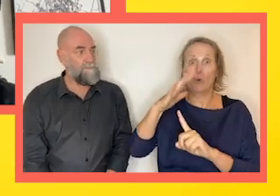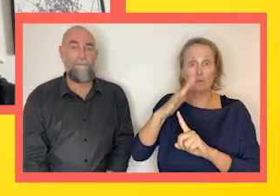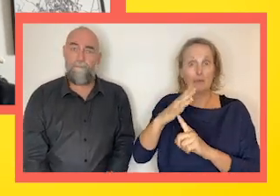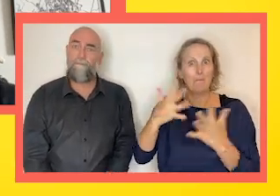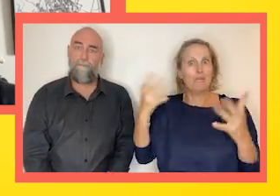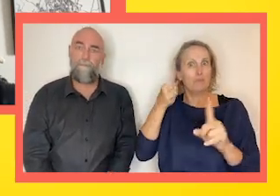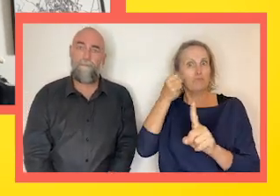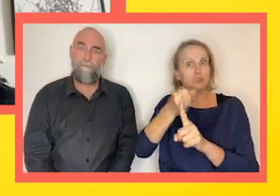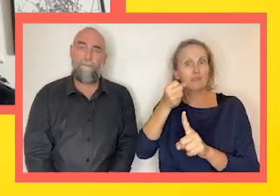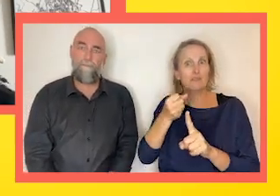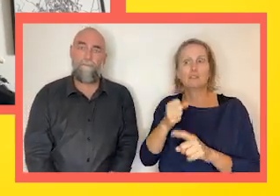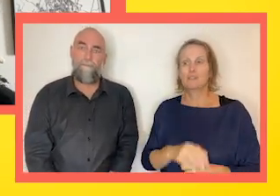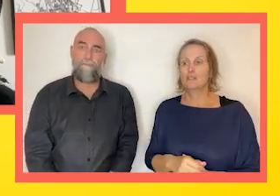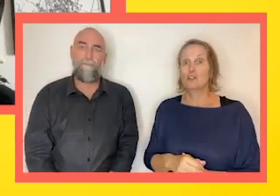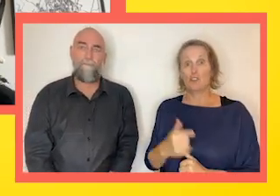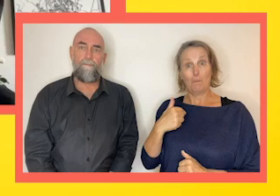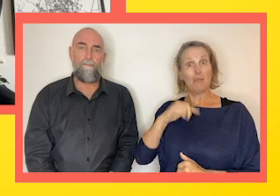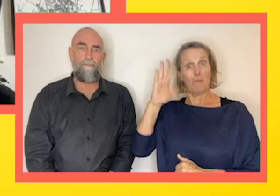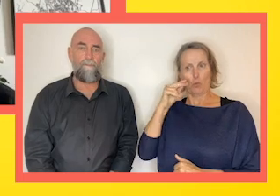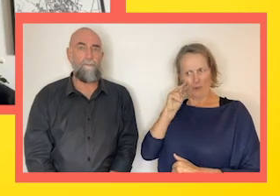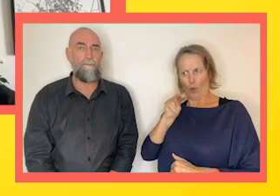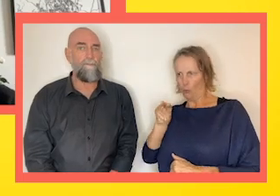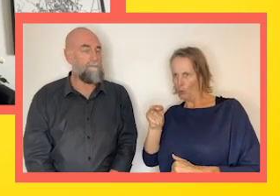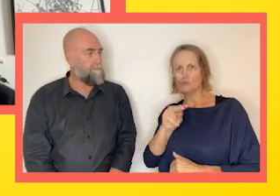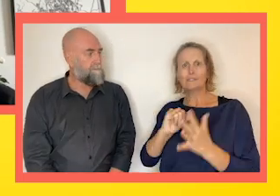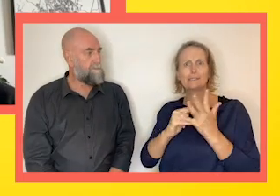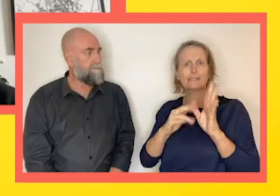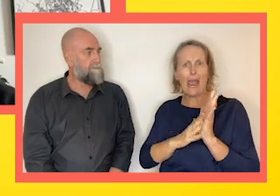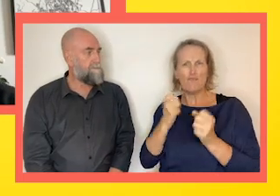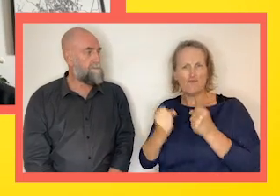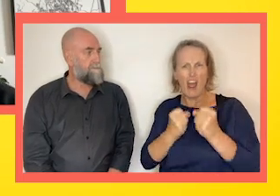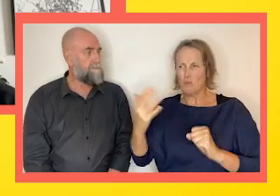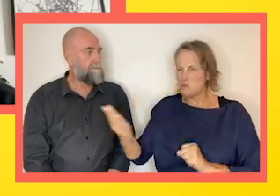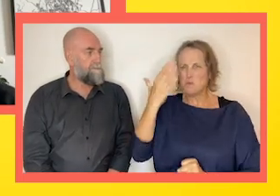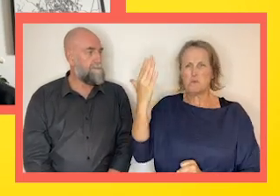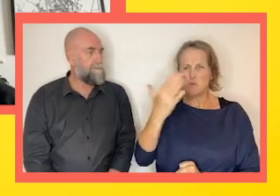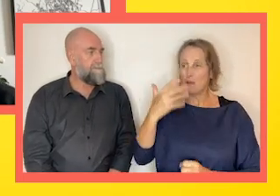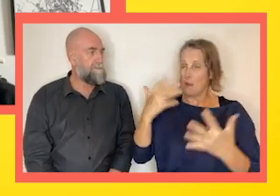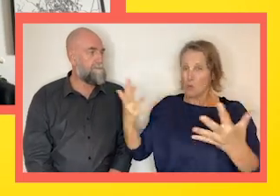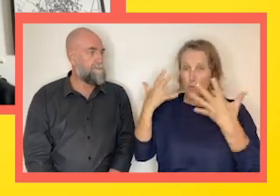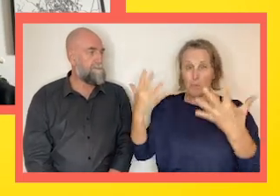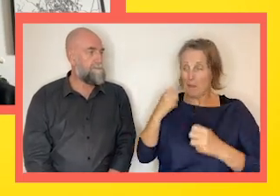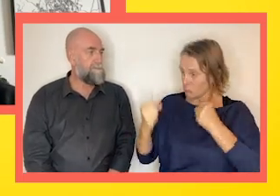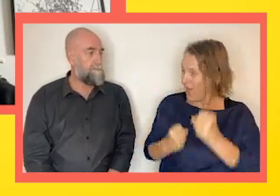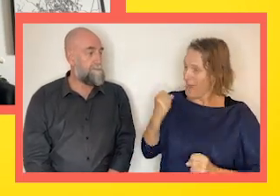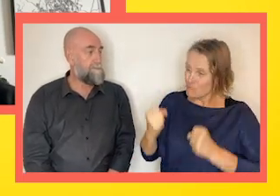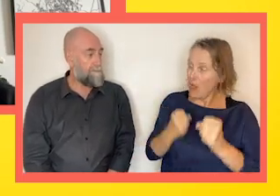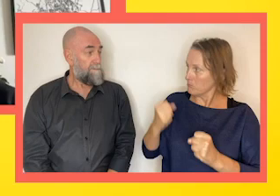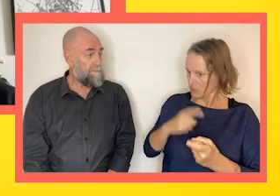it does make a lot of difference, and that's what impressed me so much about Sam's race and how he was able to get up and go